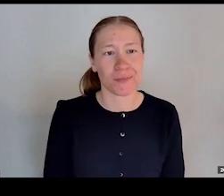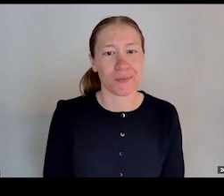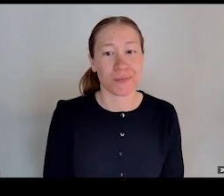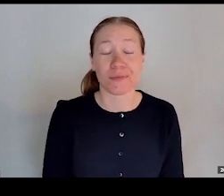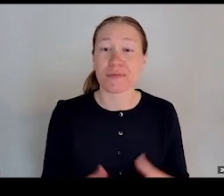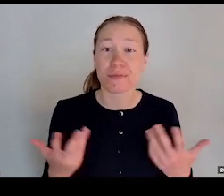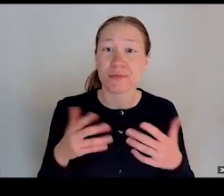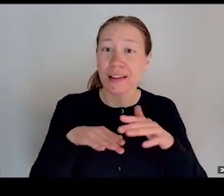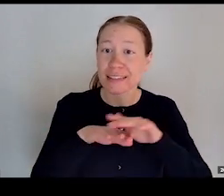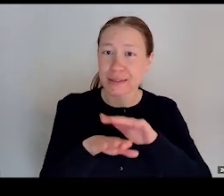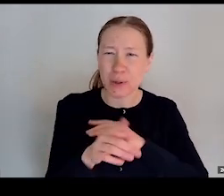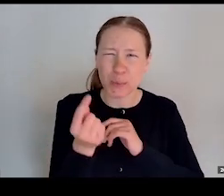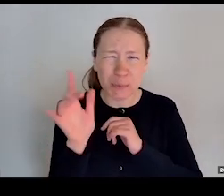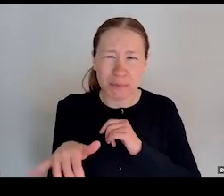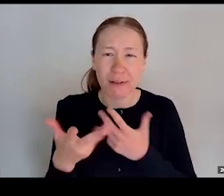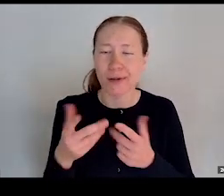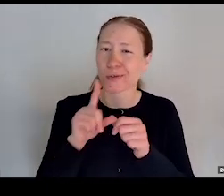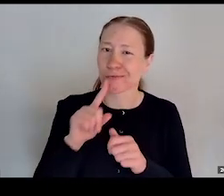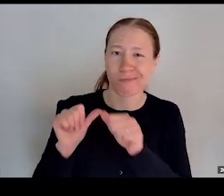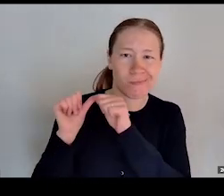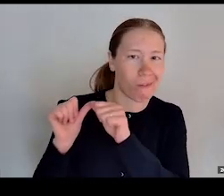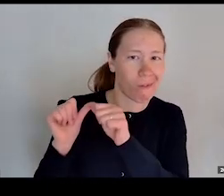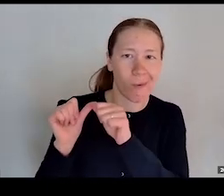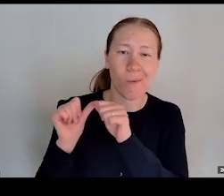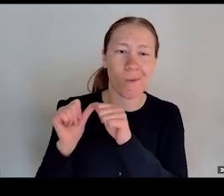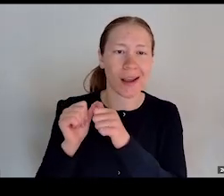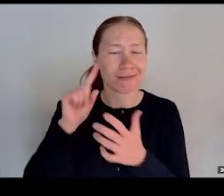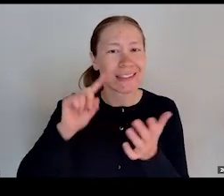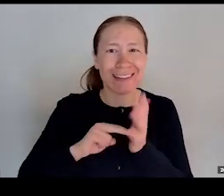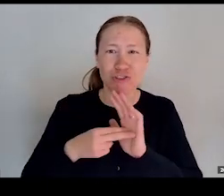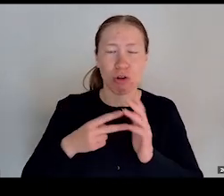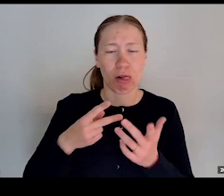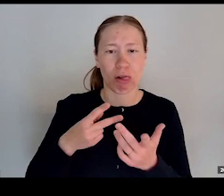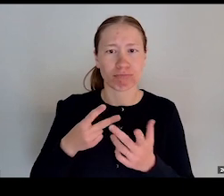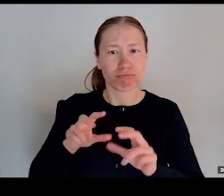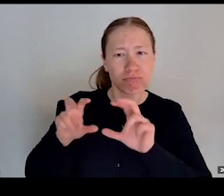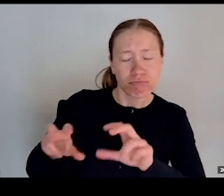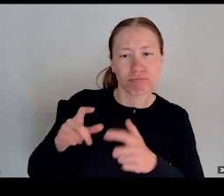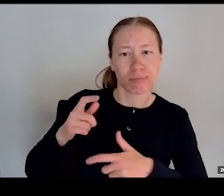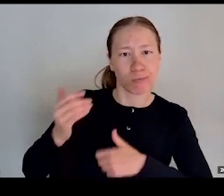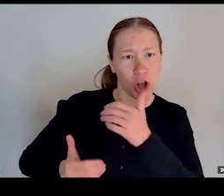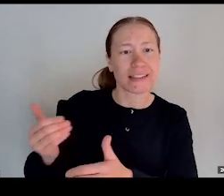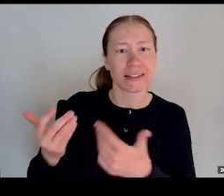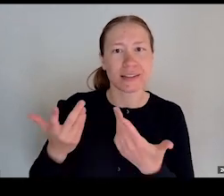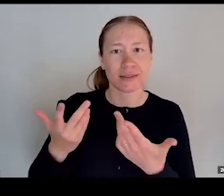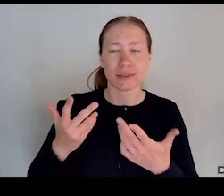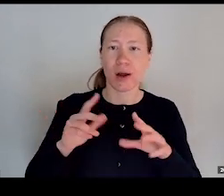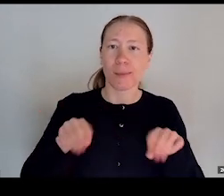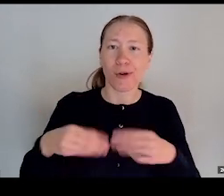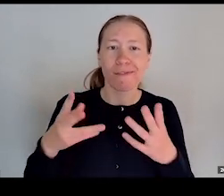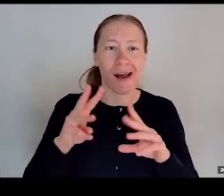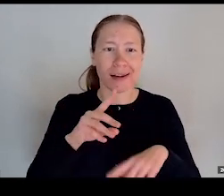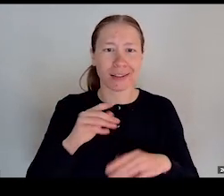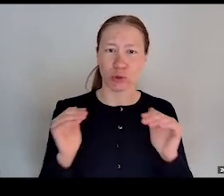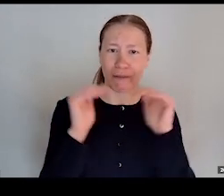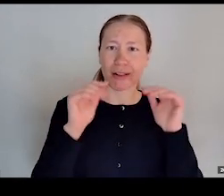What accessibility is it's an ongoing and intentional process. It allows us to create an equivalent real-world user experience for all,